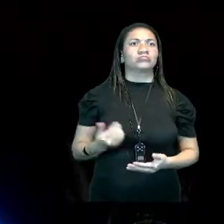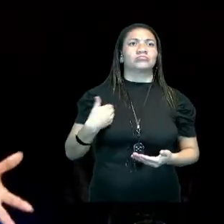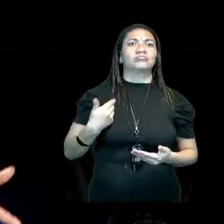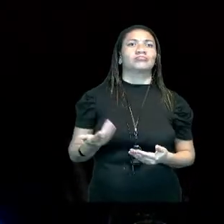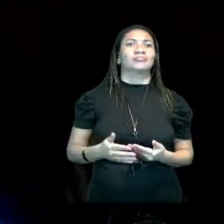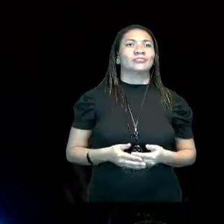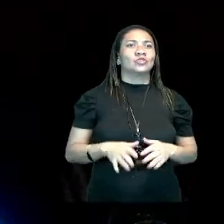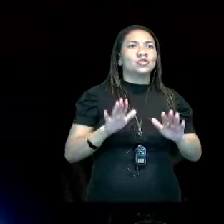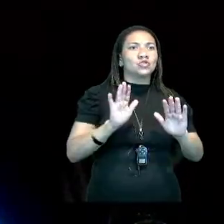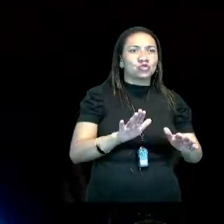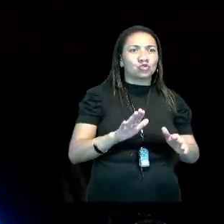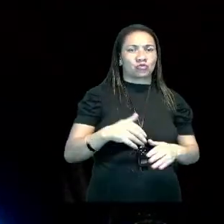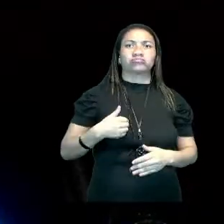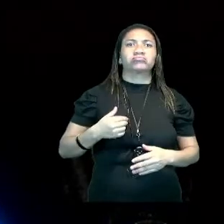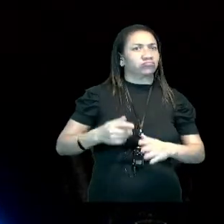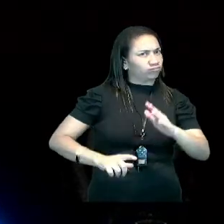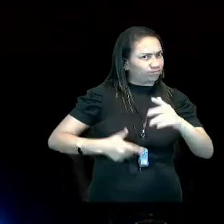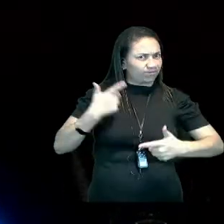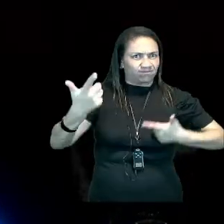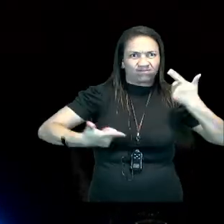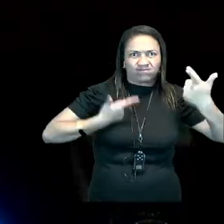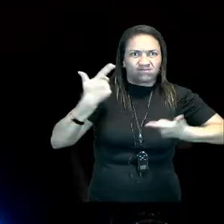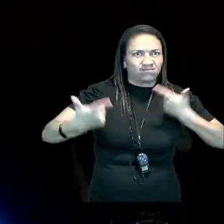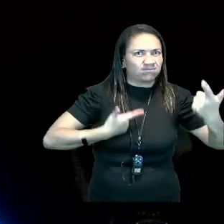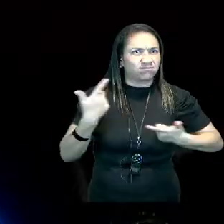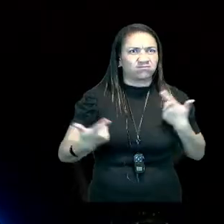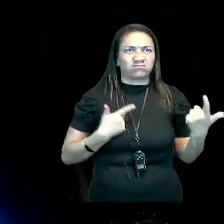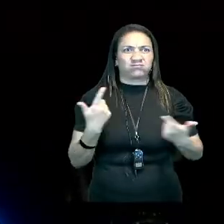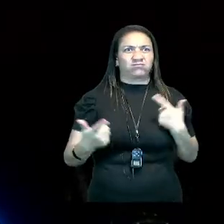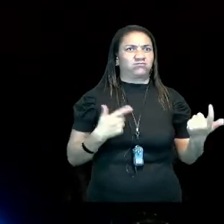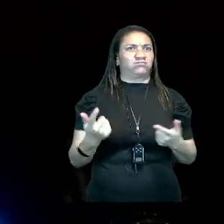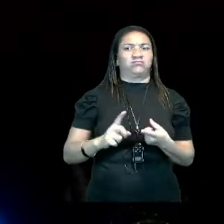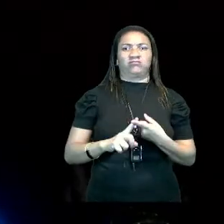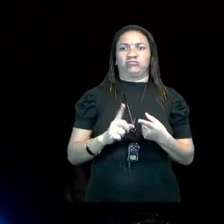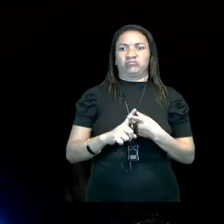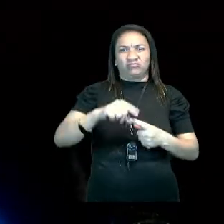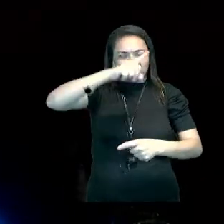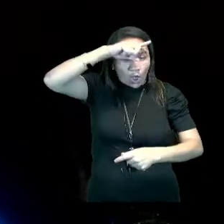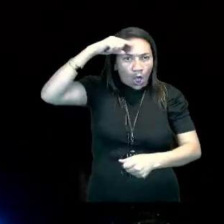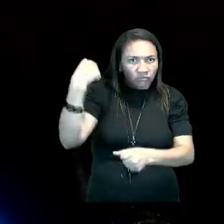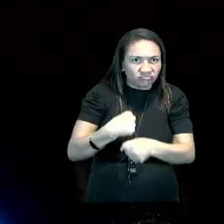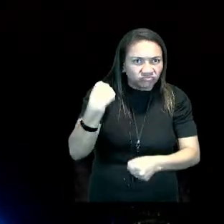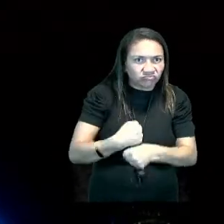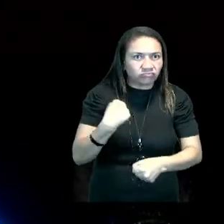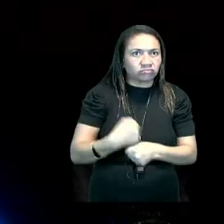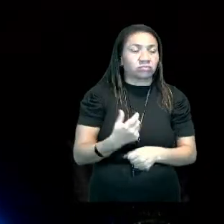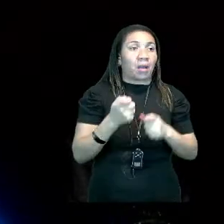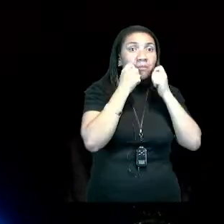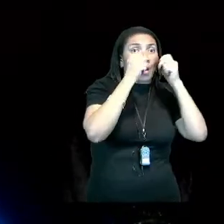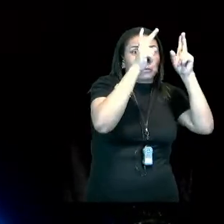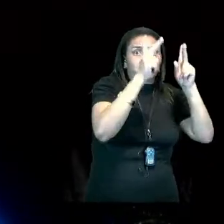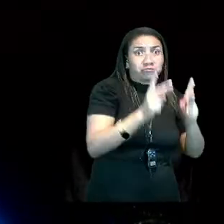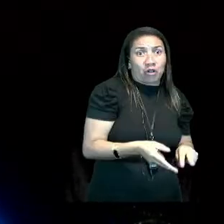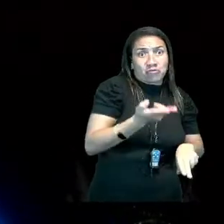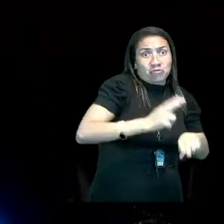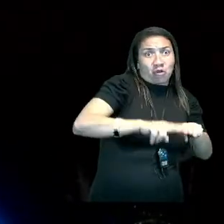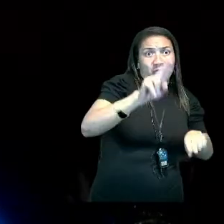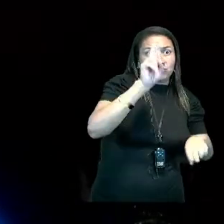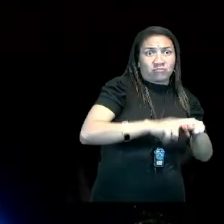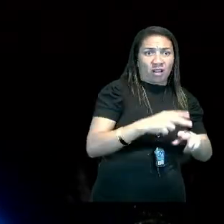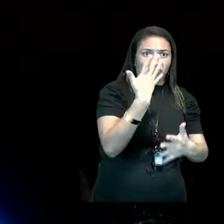all genders, working class people, human beings whose labor has made this